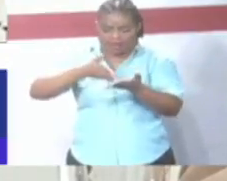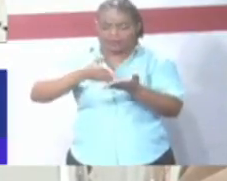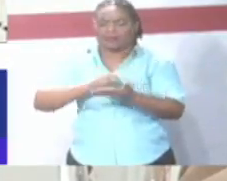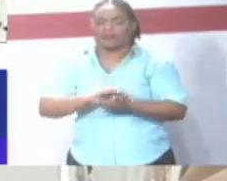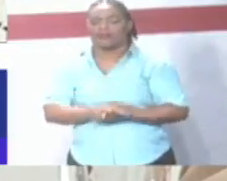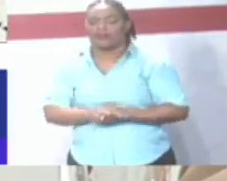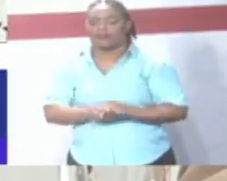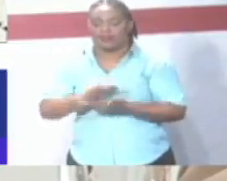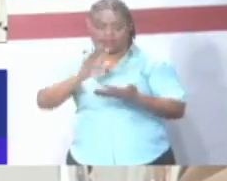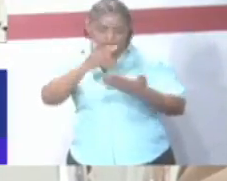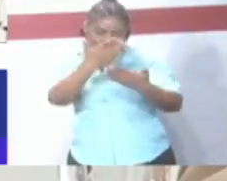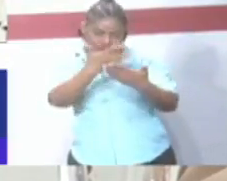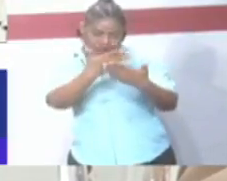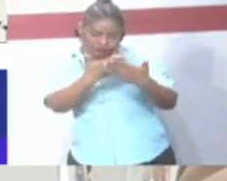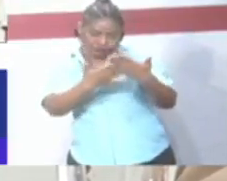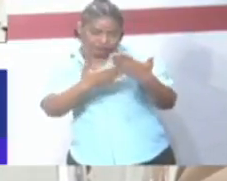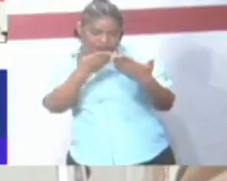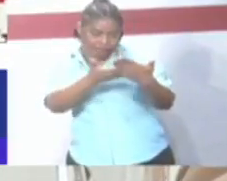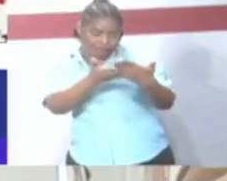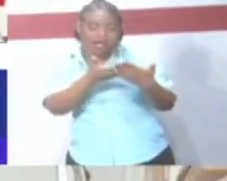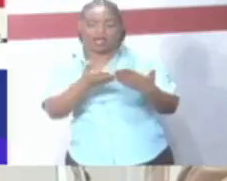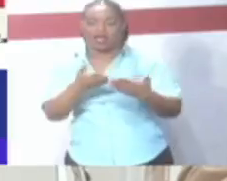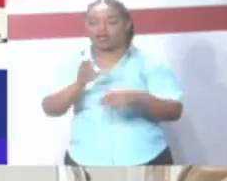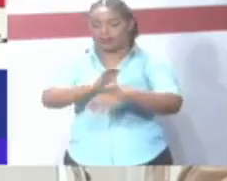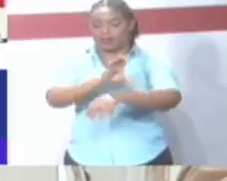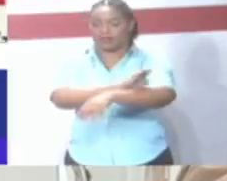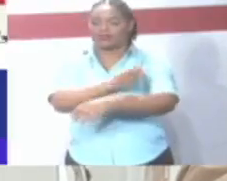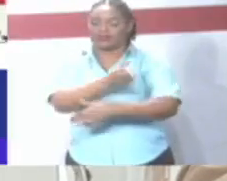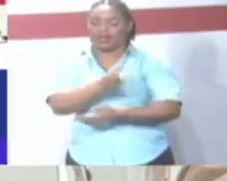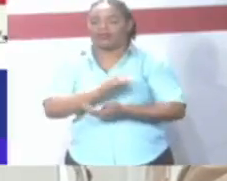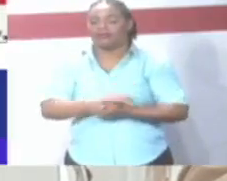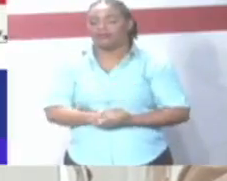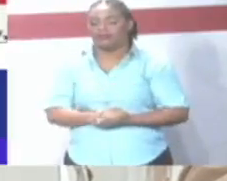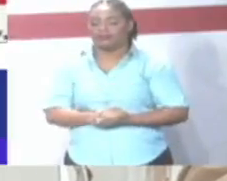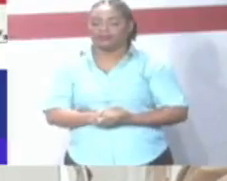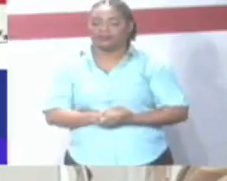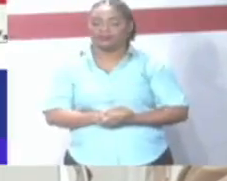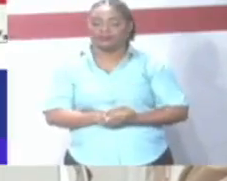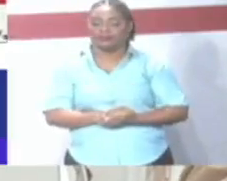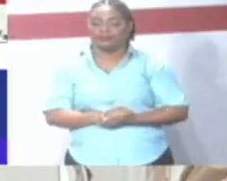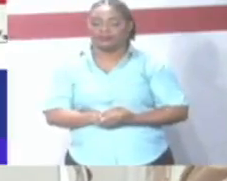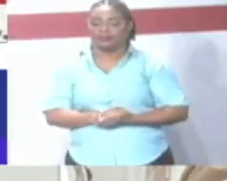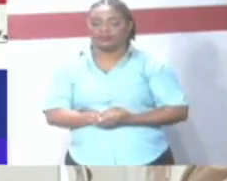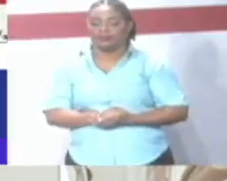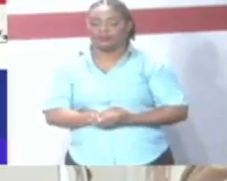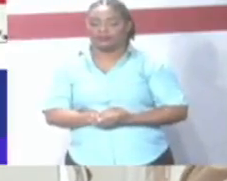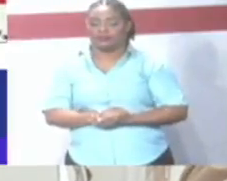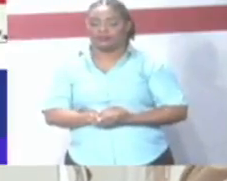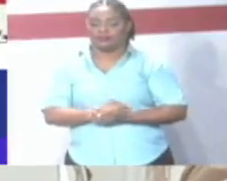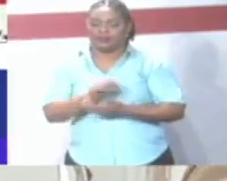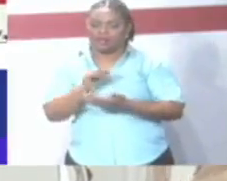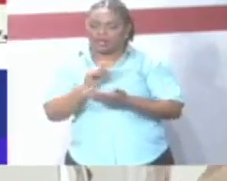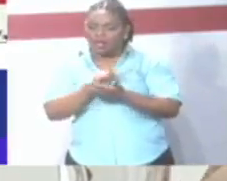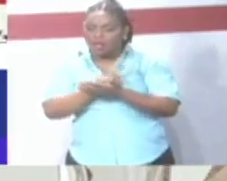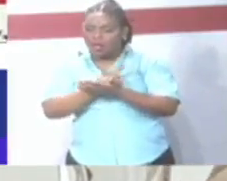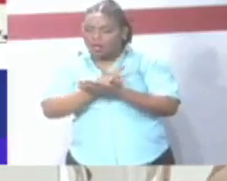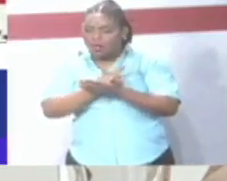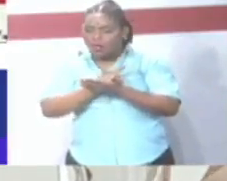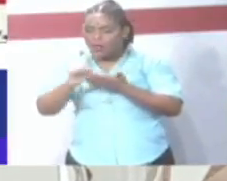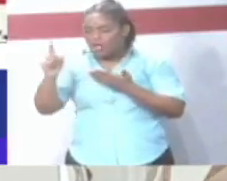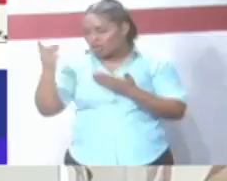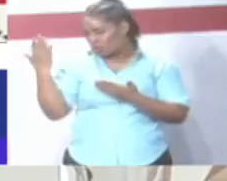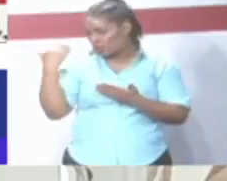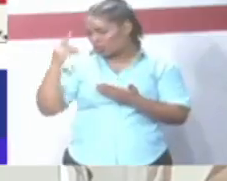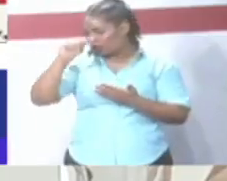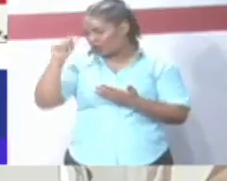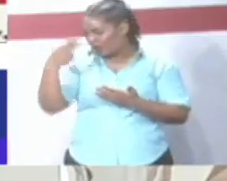With the digitization now, you would have heard Minister Young say last week, Thursday, I believe, at the Honorable Prime Minister's press conference,